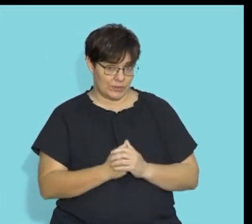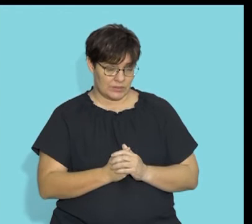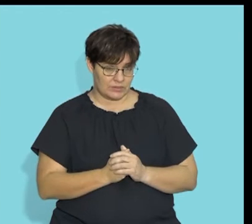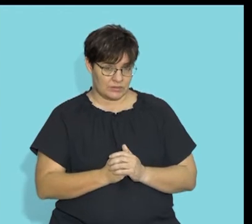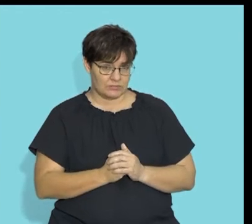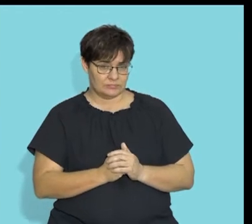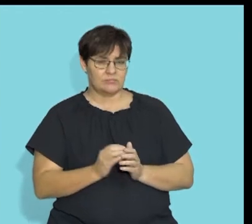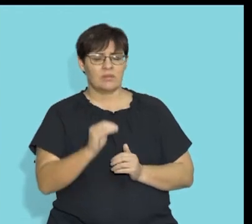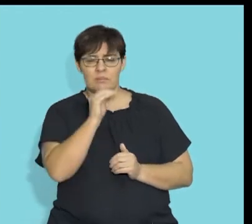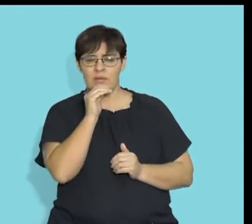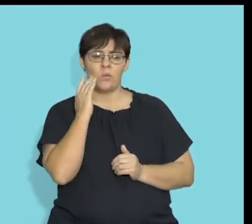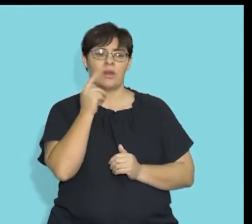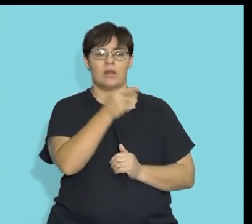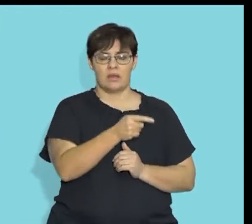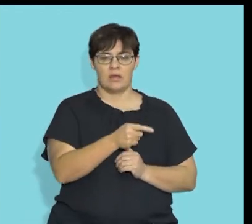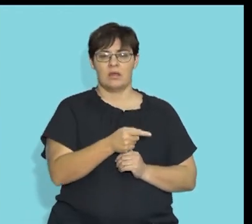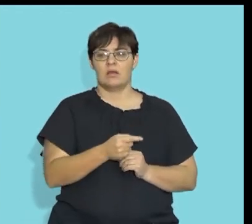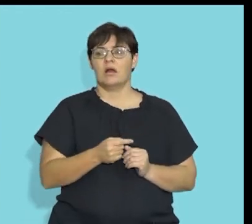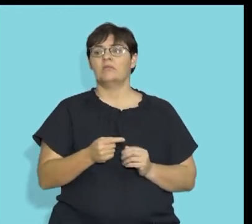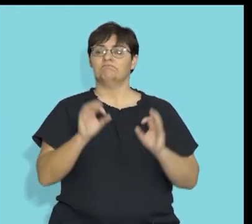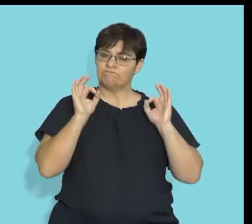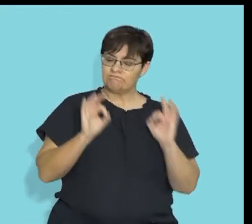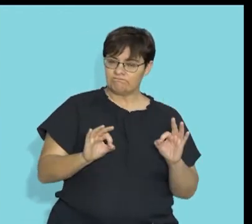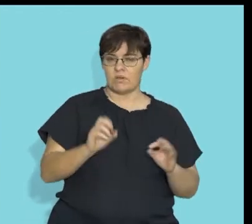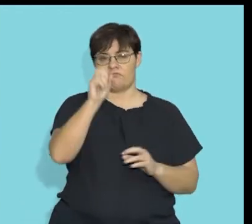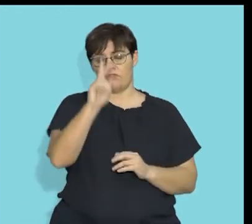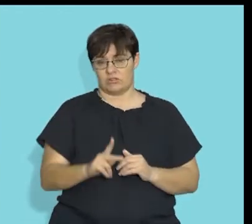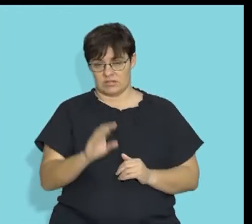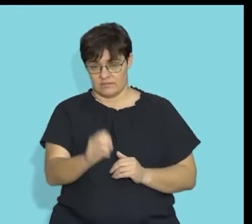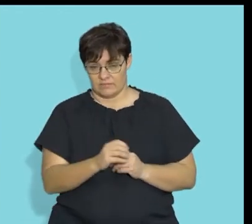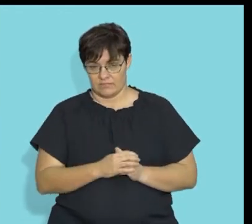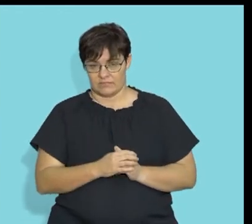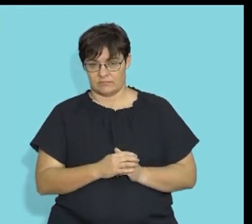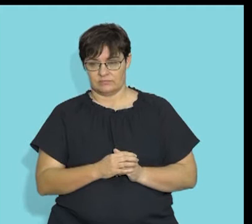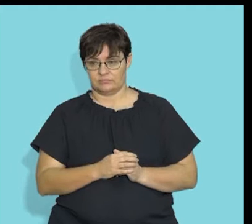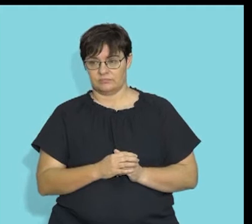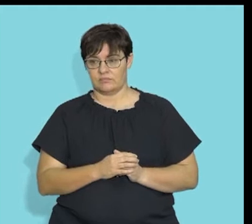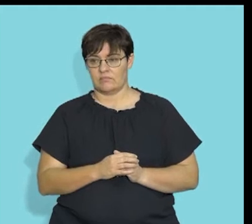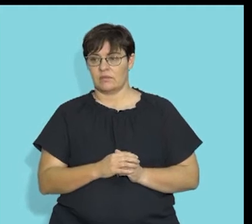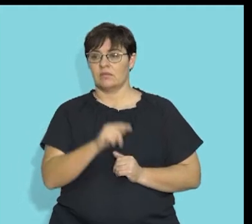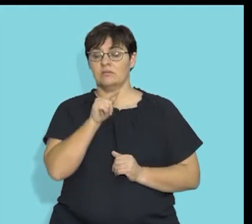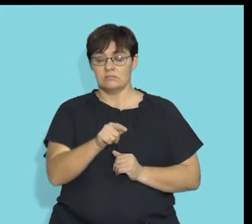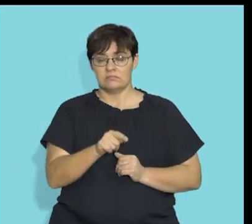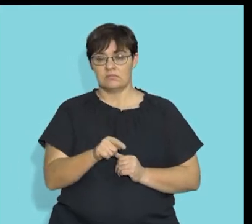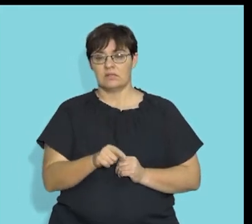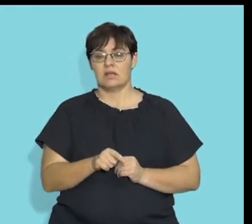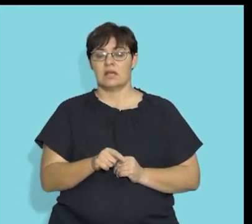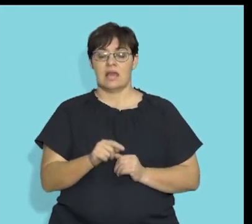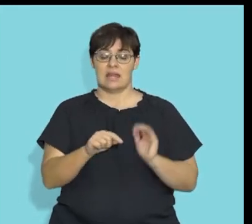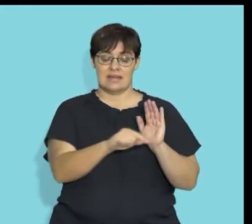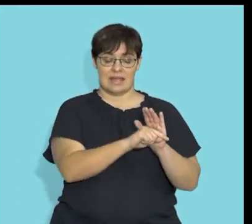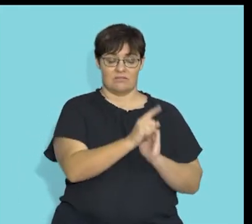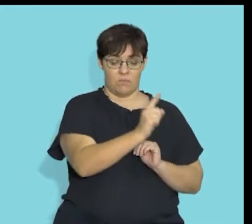0. So essentially, it's when it is a proper fraction. When the ratio is